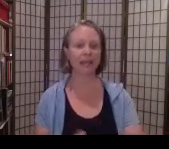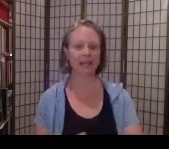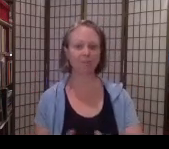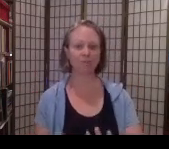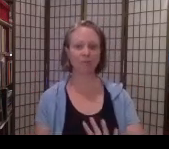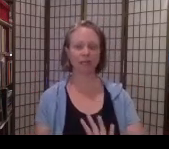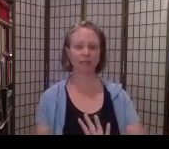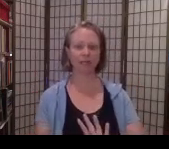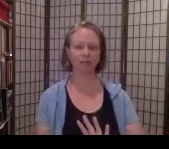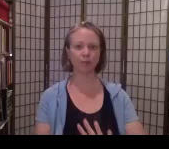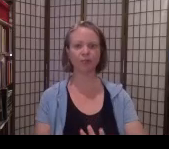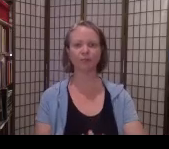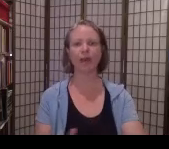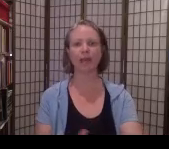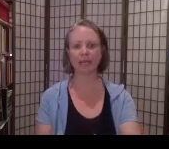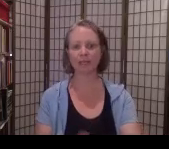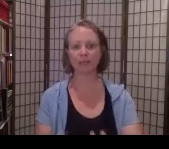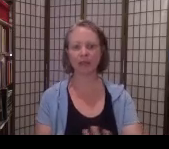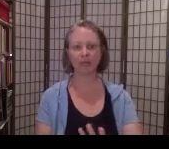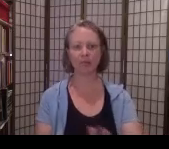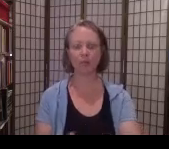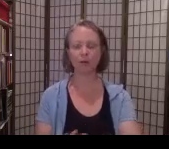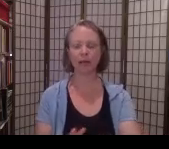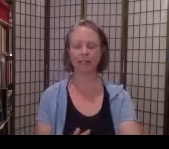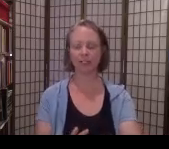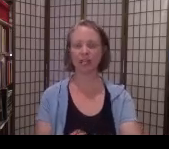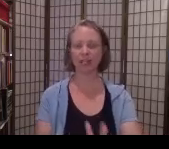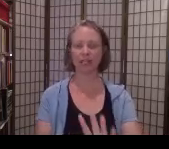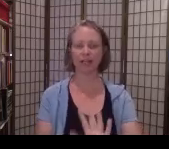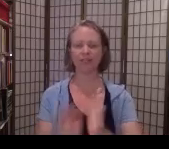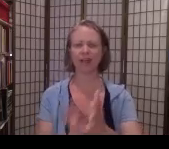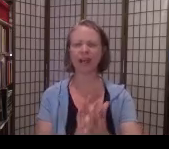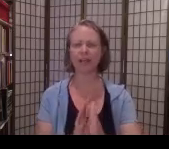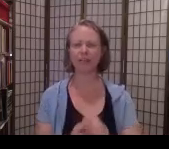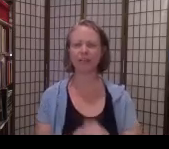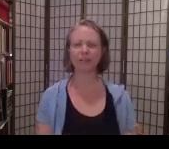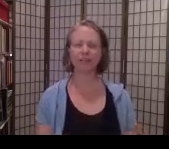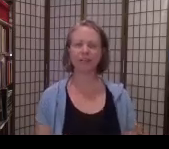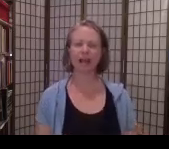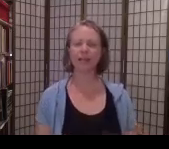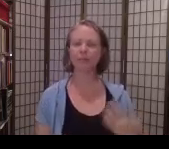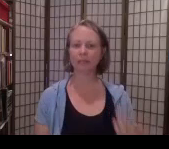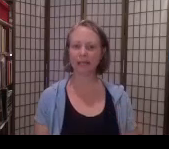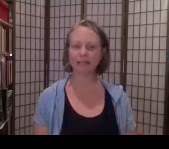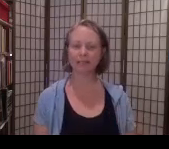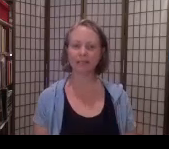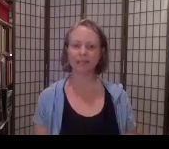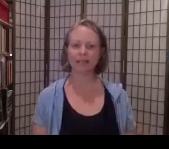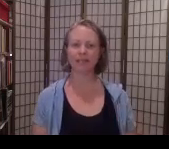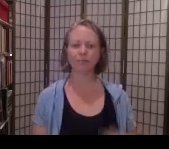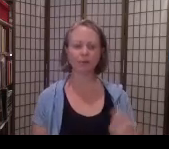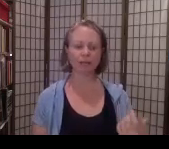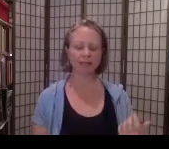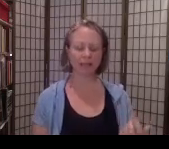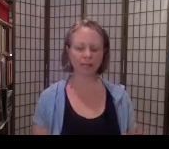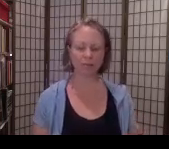letting the animals kind of tune us back into that more angelic kind of higher place.